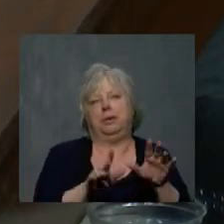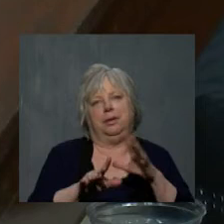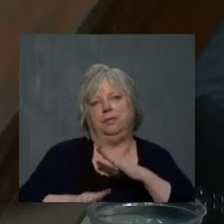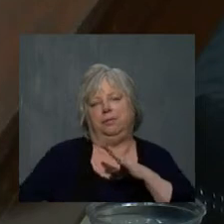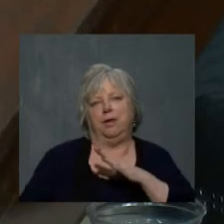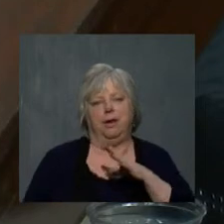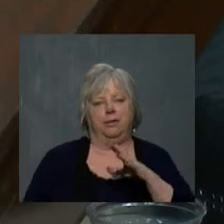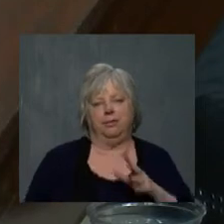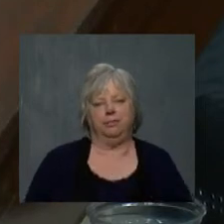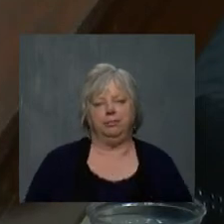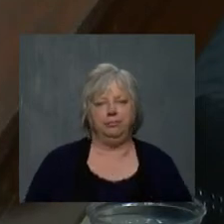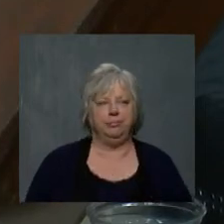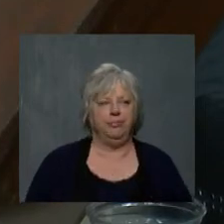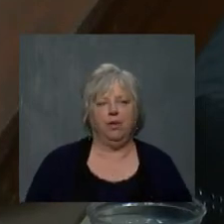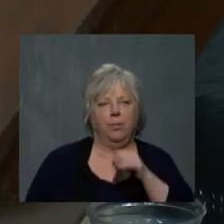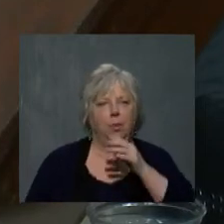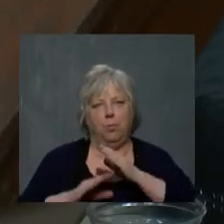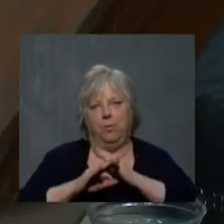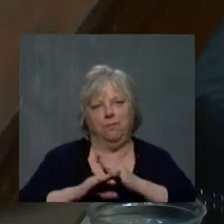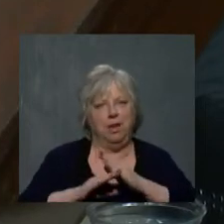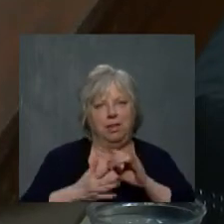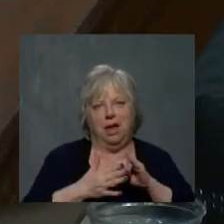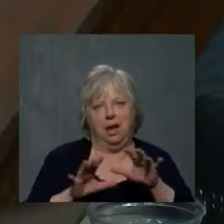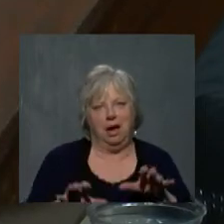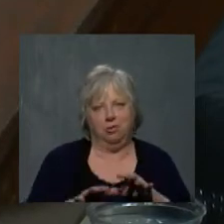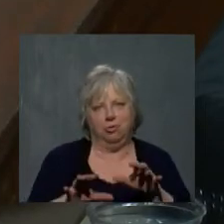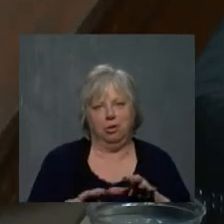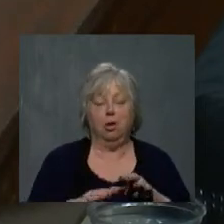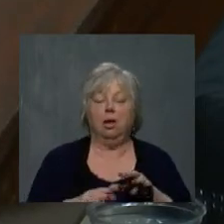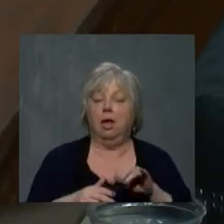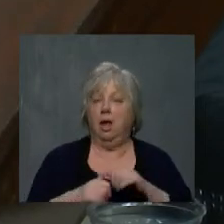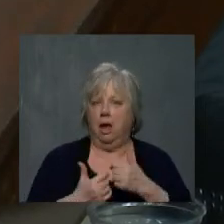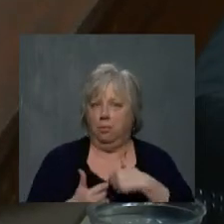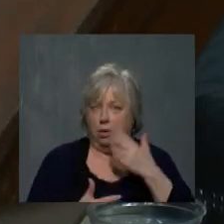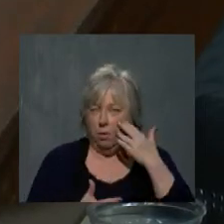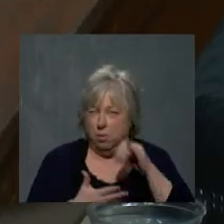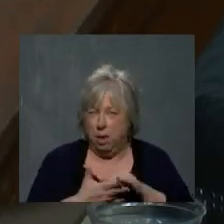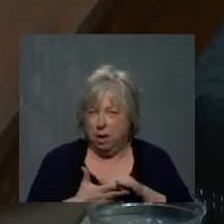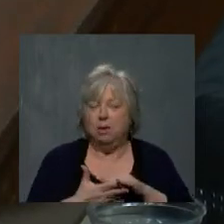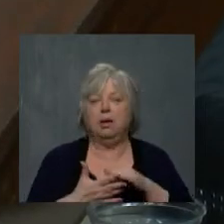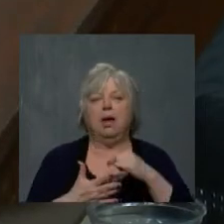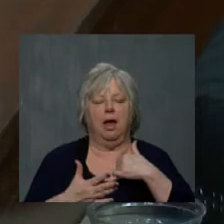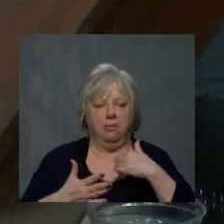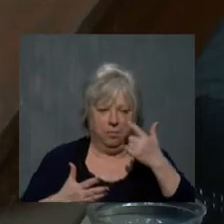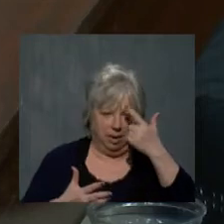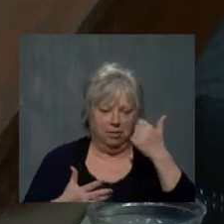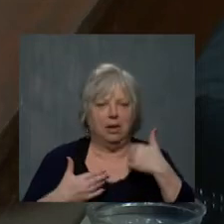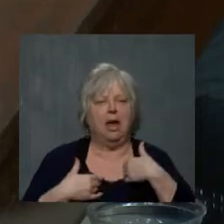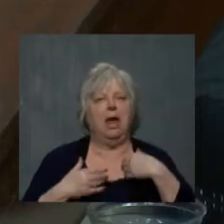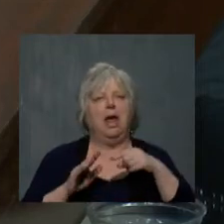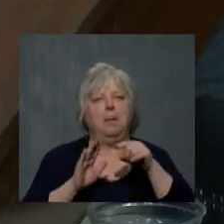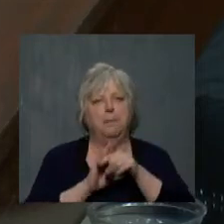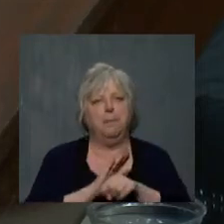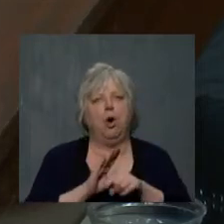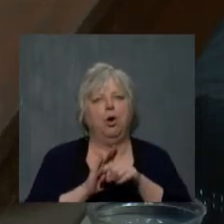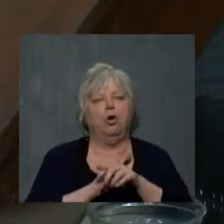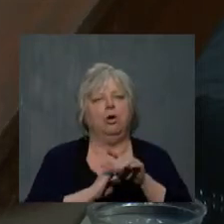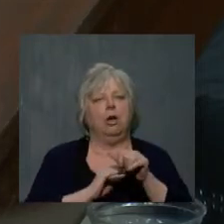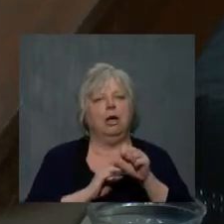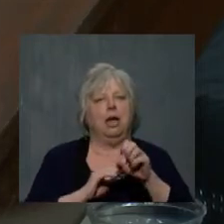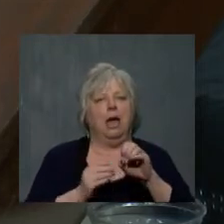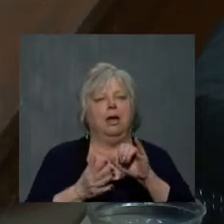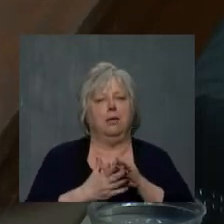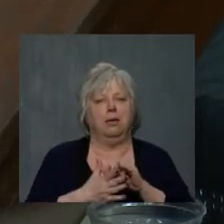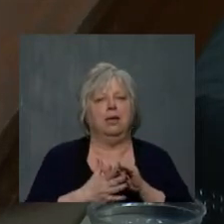not going to be defeating. And the only reason I know this is because I had a murder case that actually turned on that very issue once, and